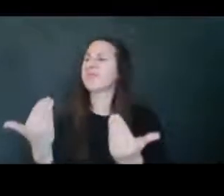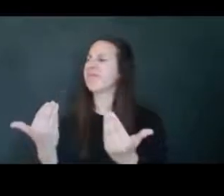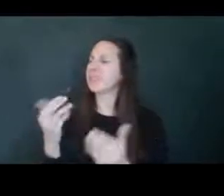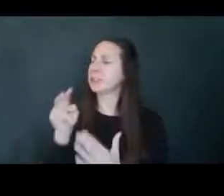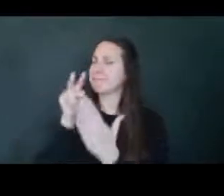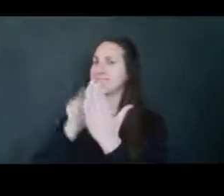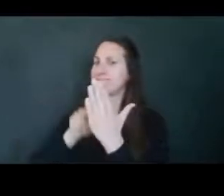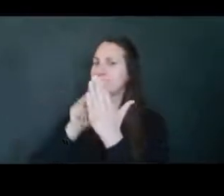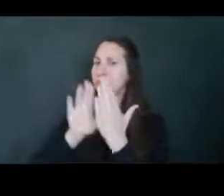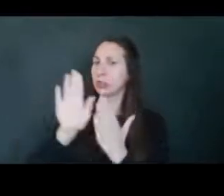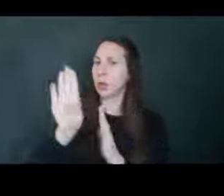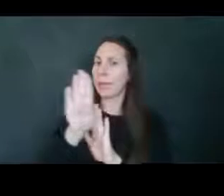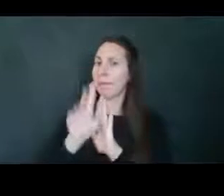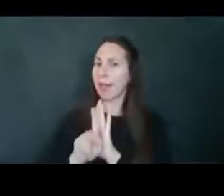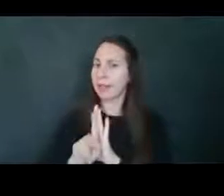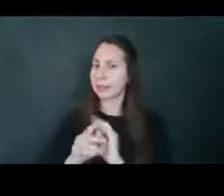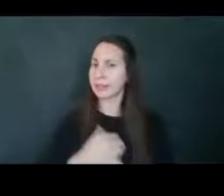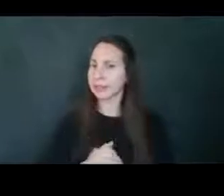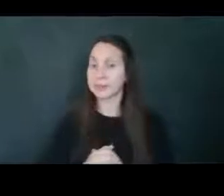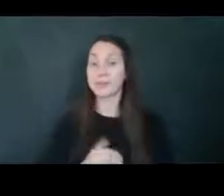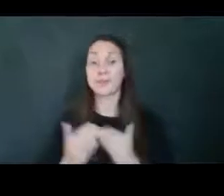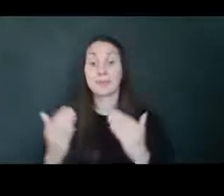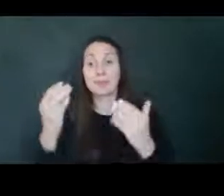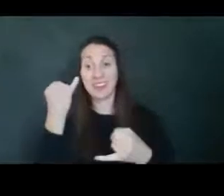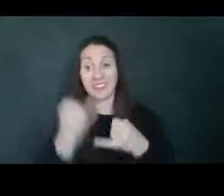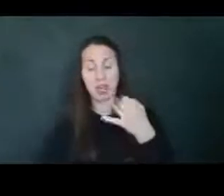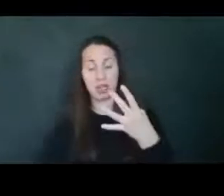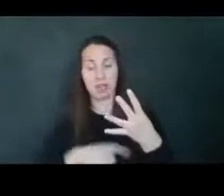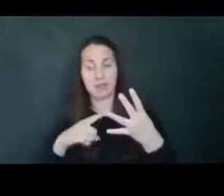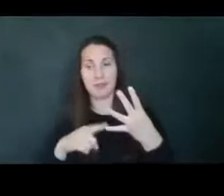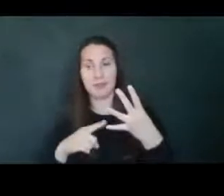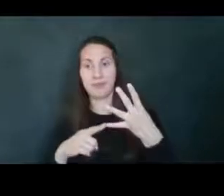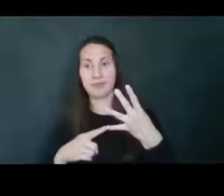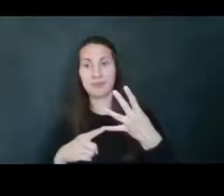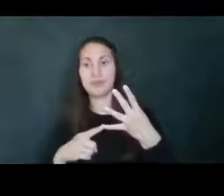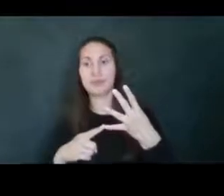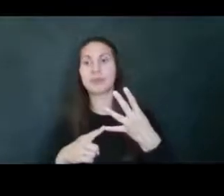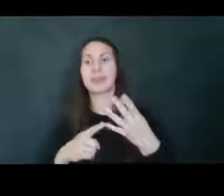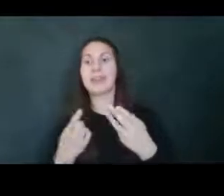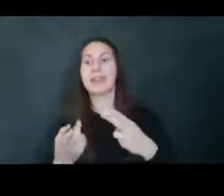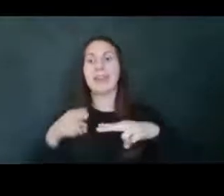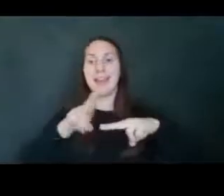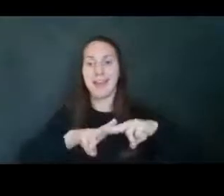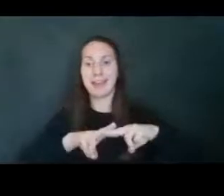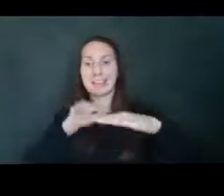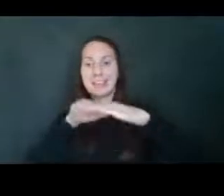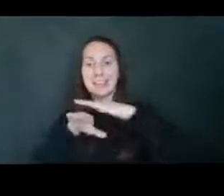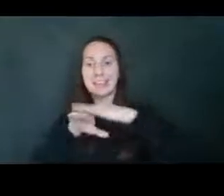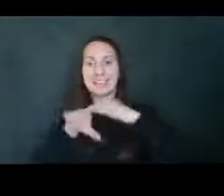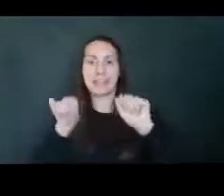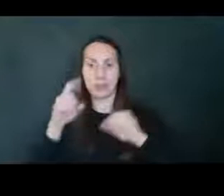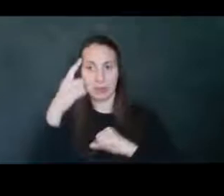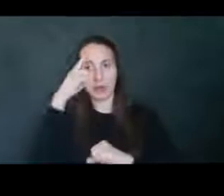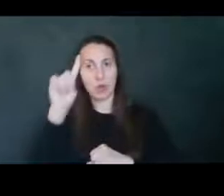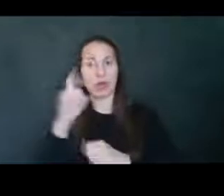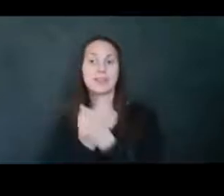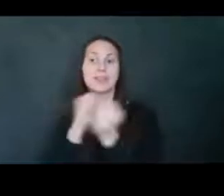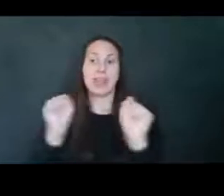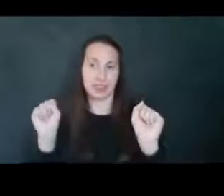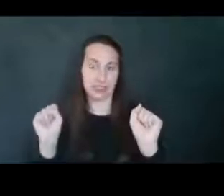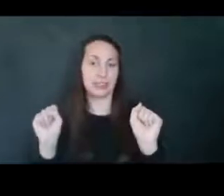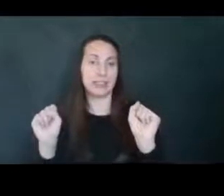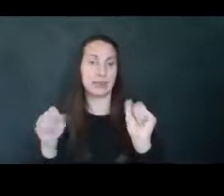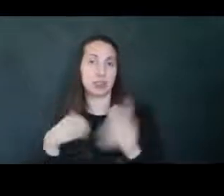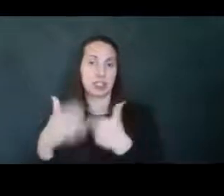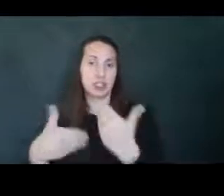eye-opening. And finally, enhancing the accessibility in your organization's safety protocols. The